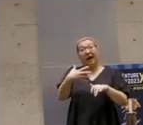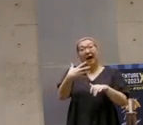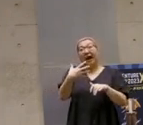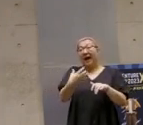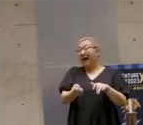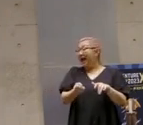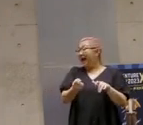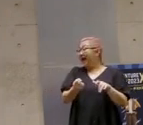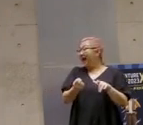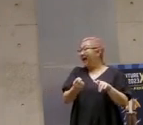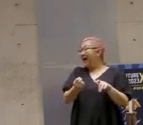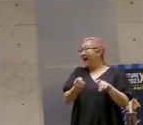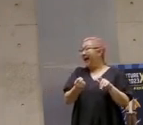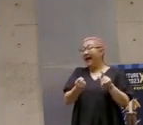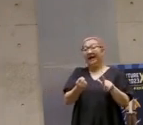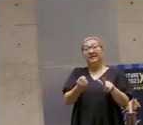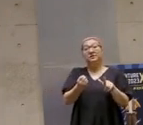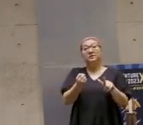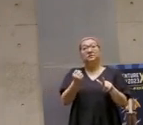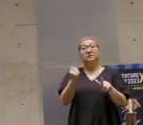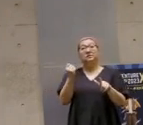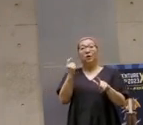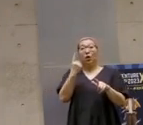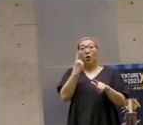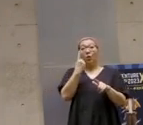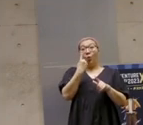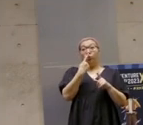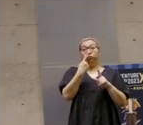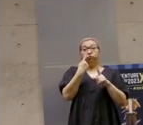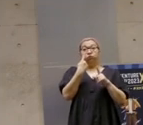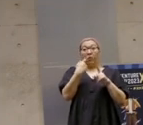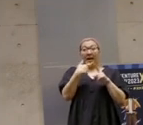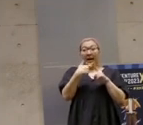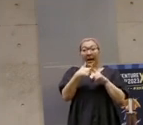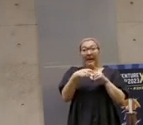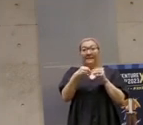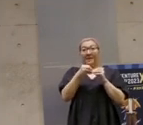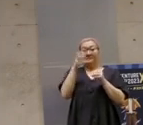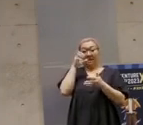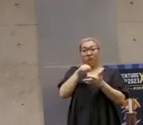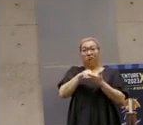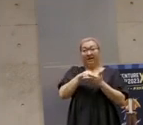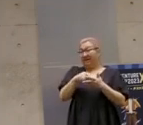256 million times as much memory as we had back in